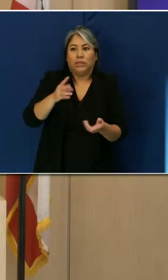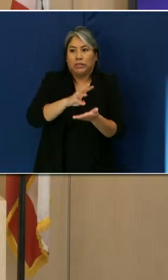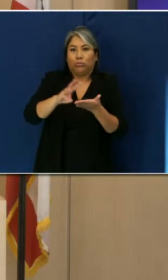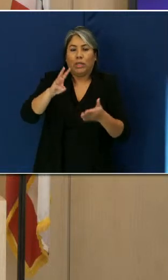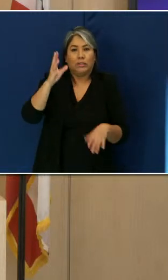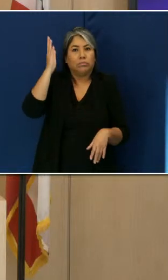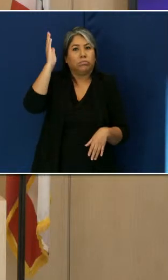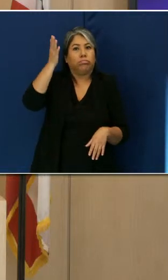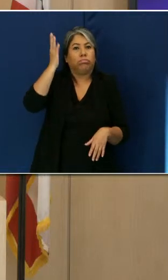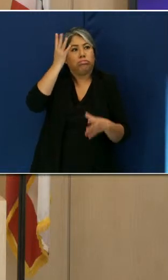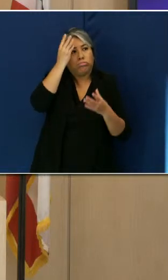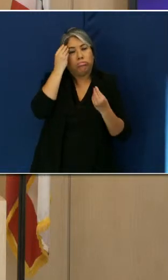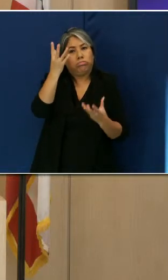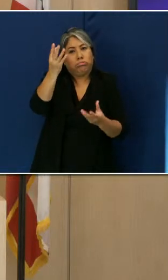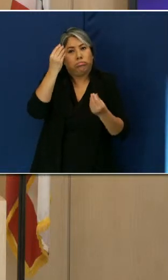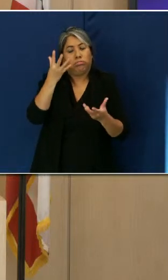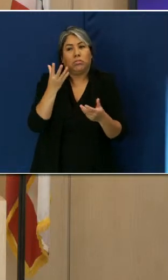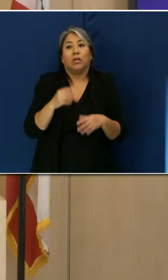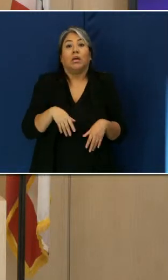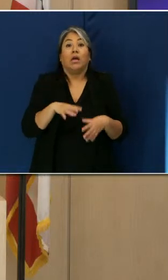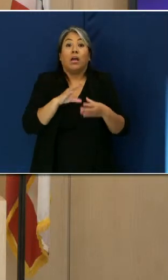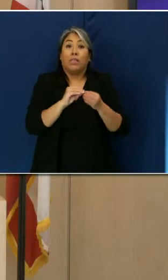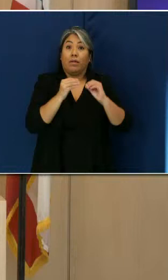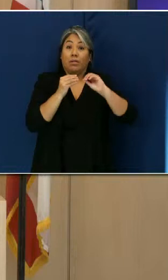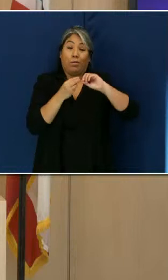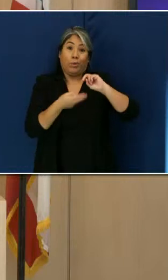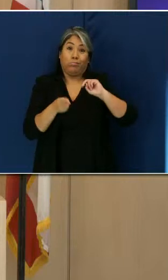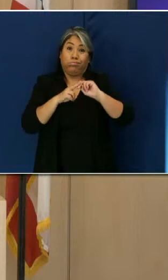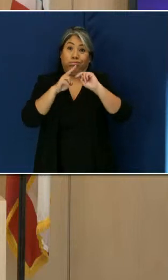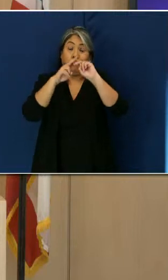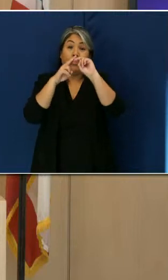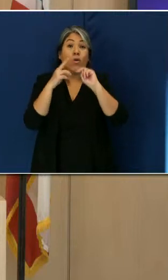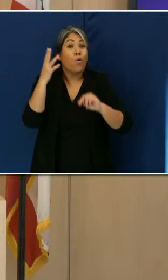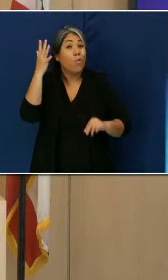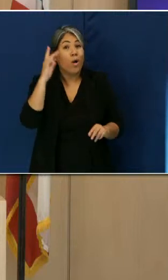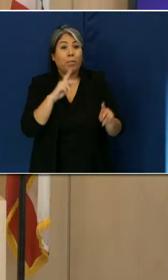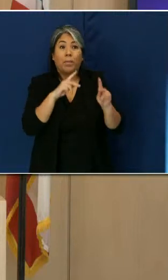weeks, the numbers are increasing because people are